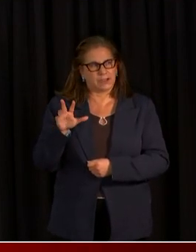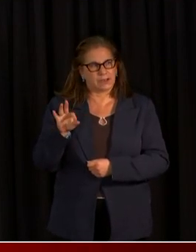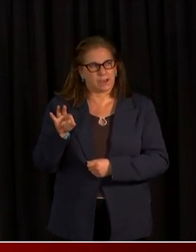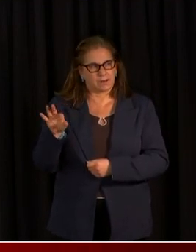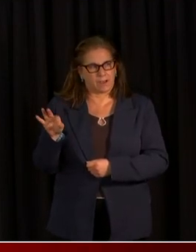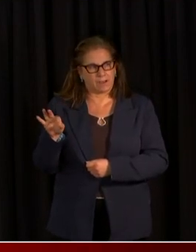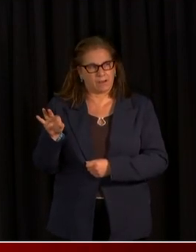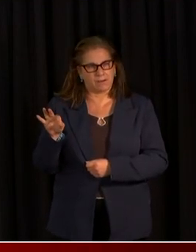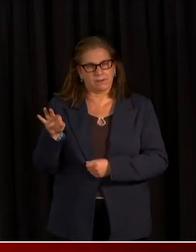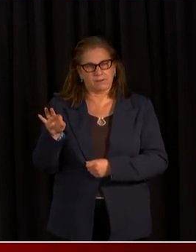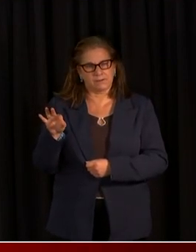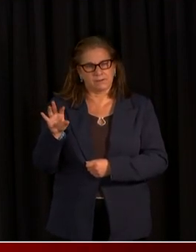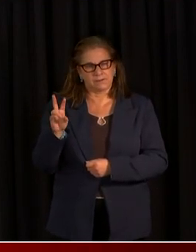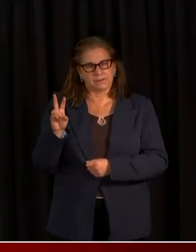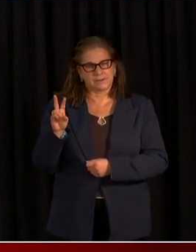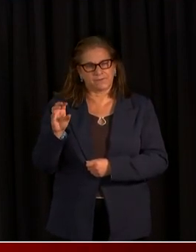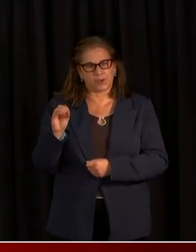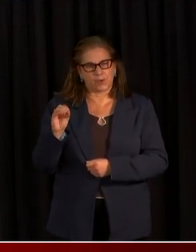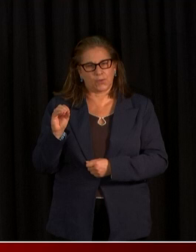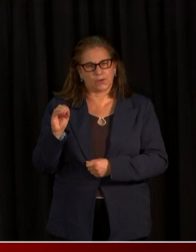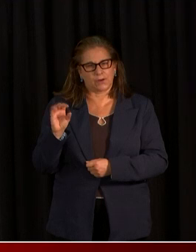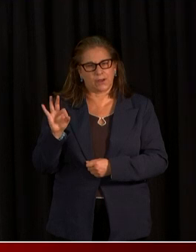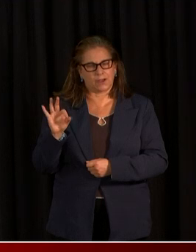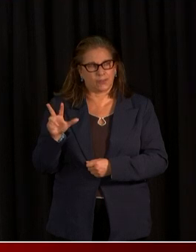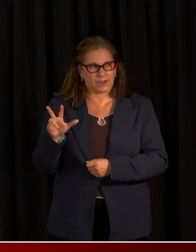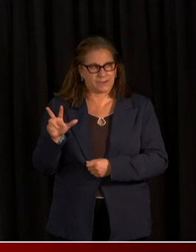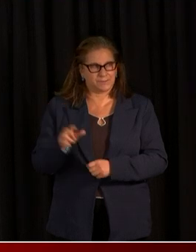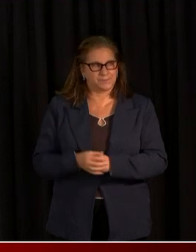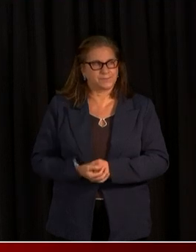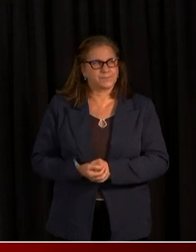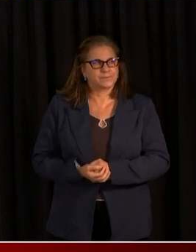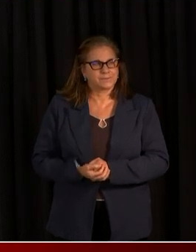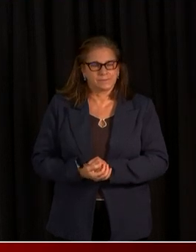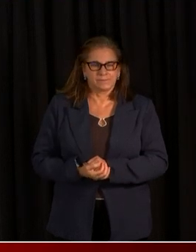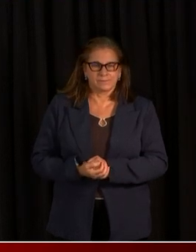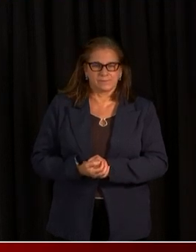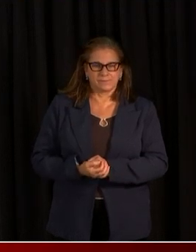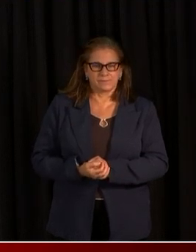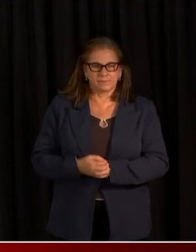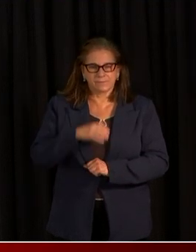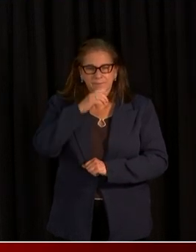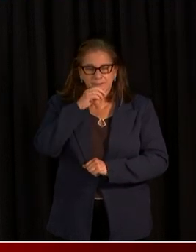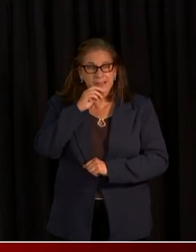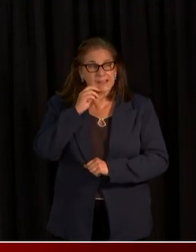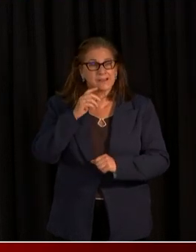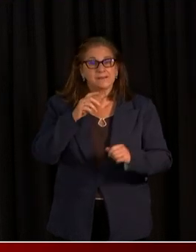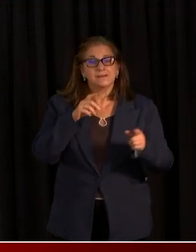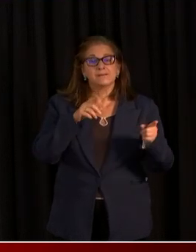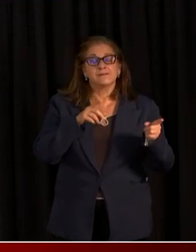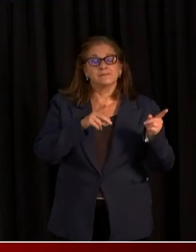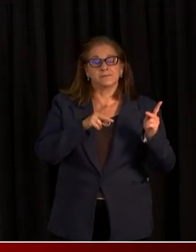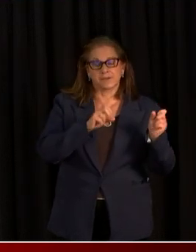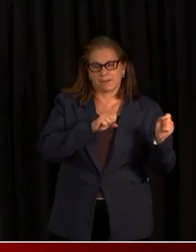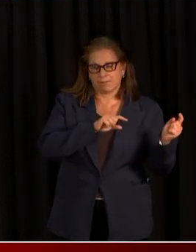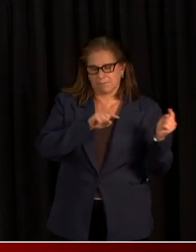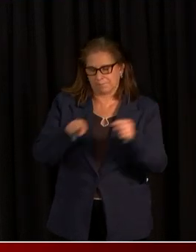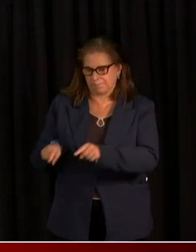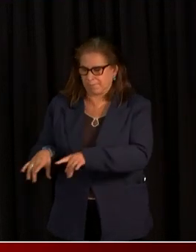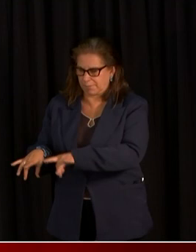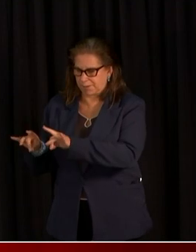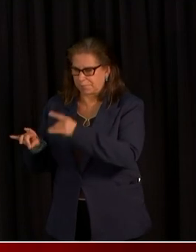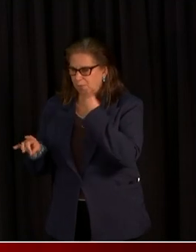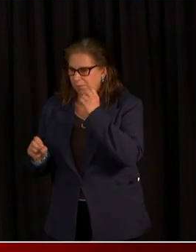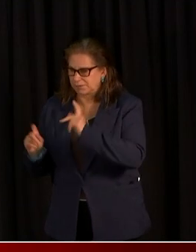202-399-7093. The city will also provide transportation assistance to those residents.